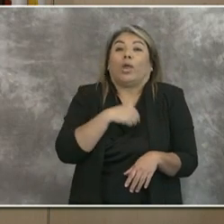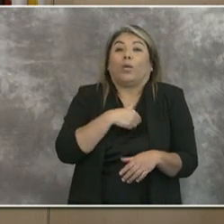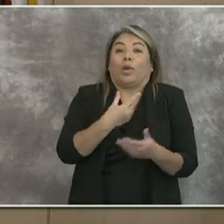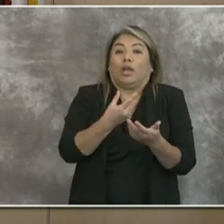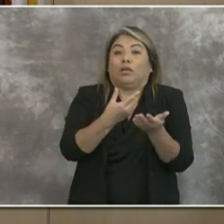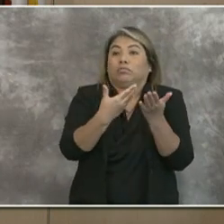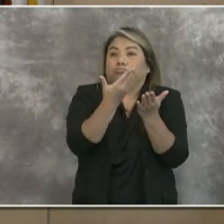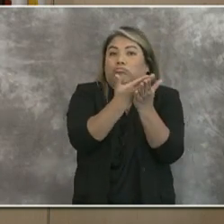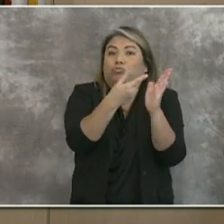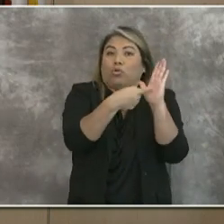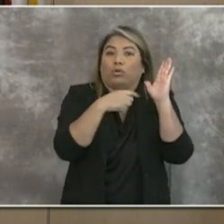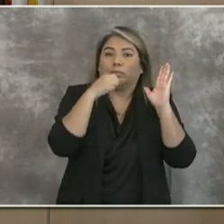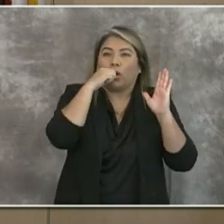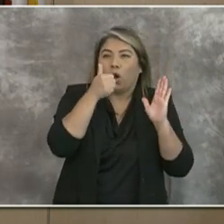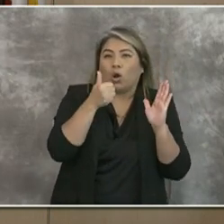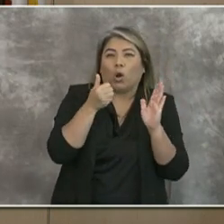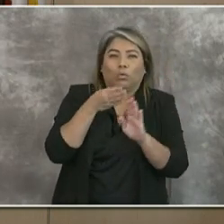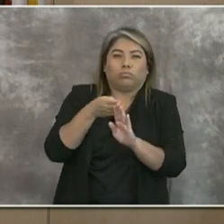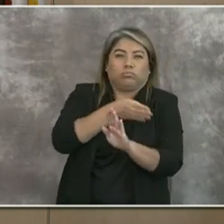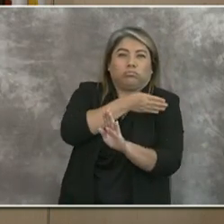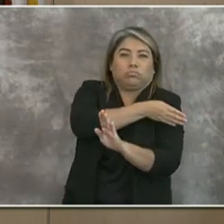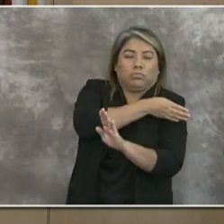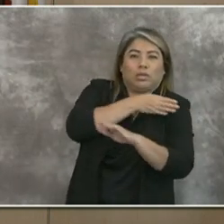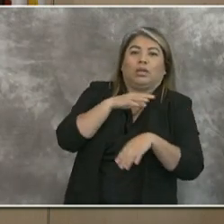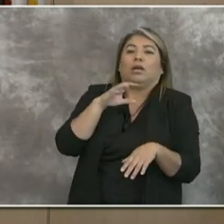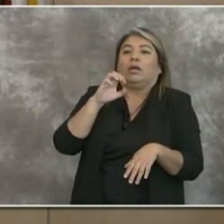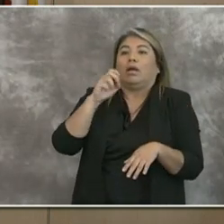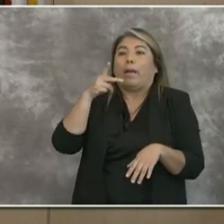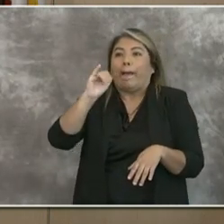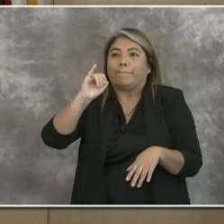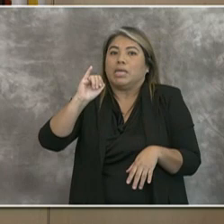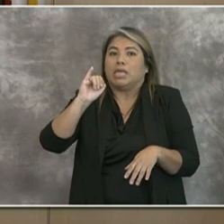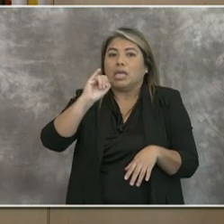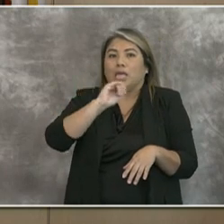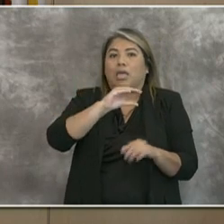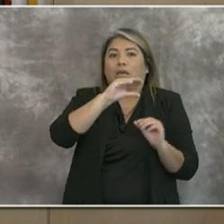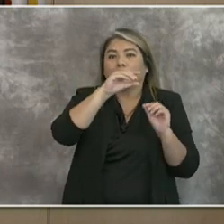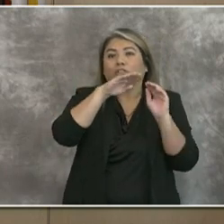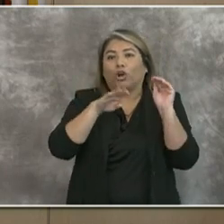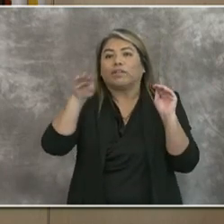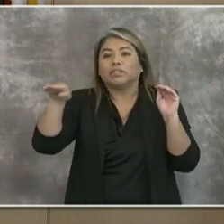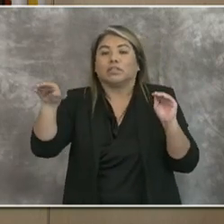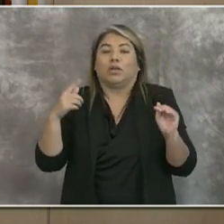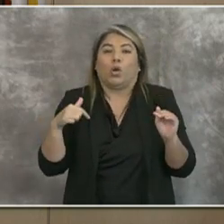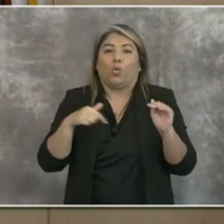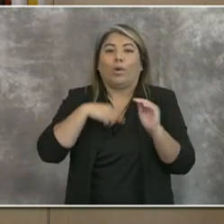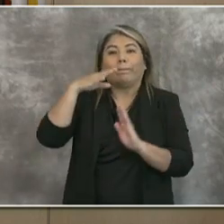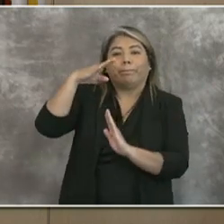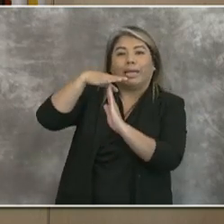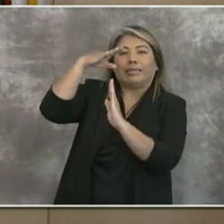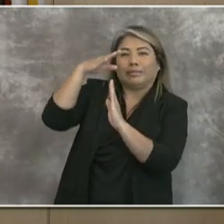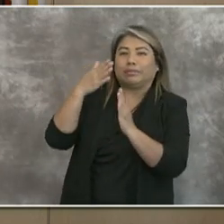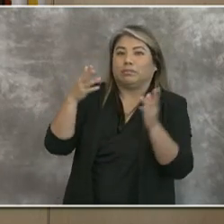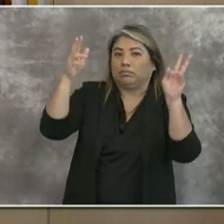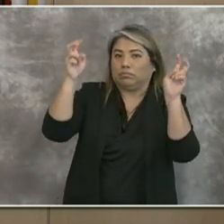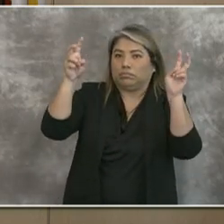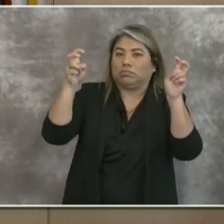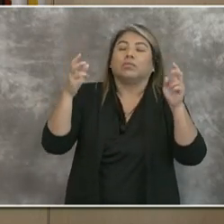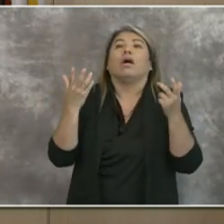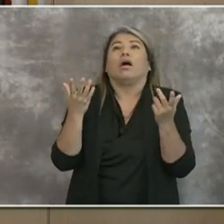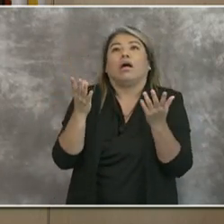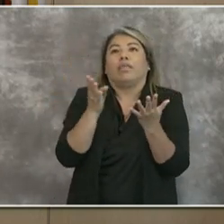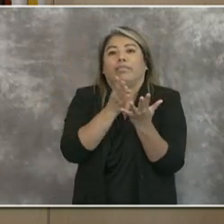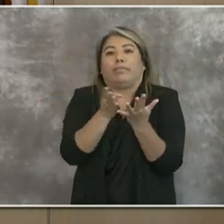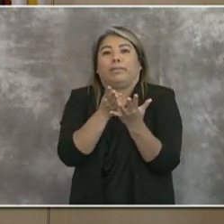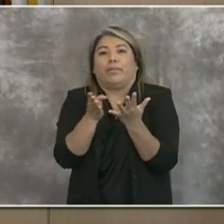in previous epi curves, we peaked, quote unquote, probably the latter part